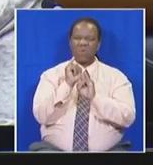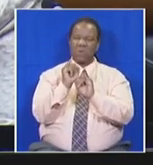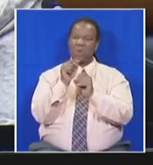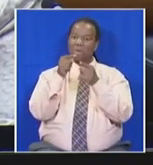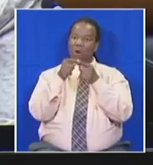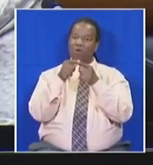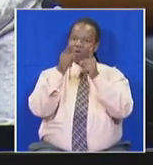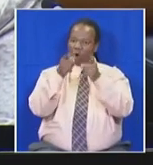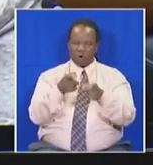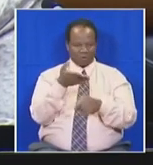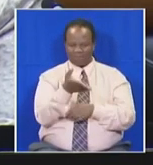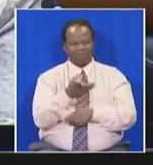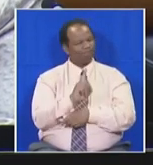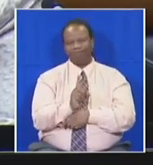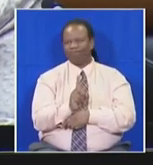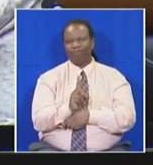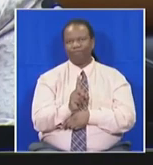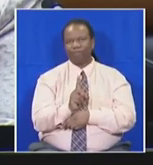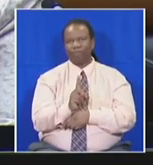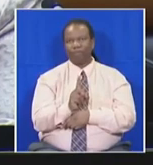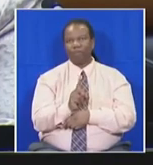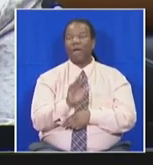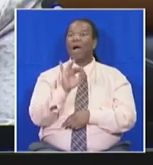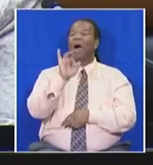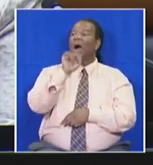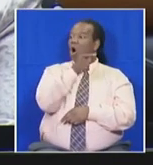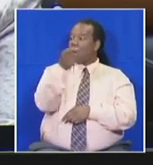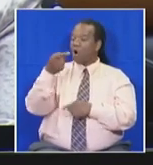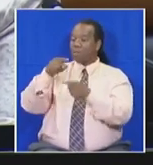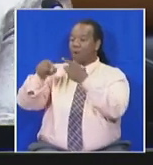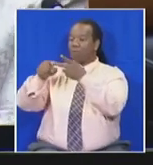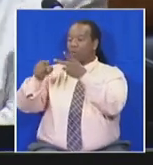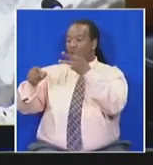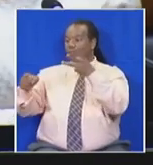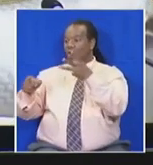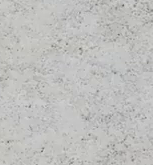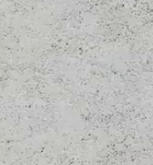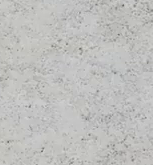joint sitting. And therefore, I wish to dismiss all these points of orders.